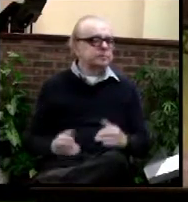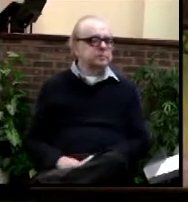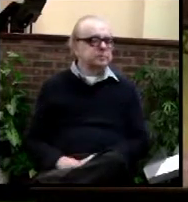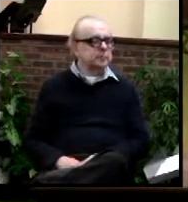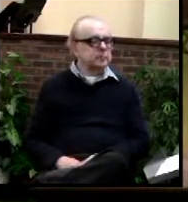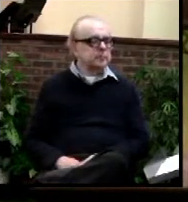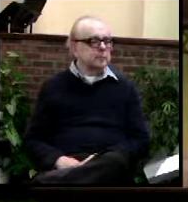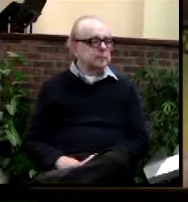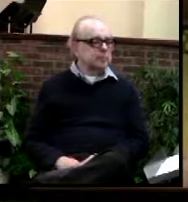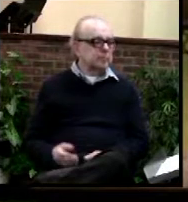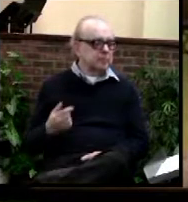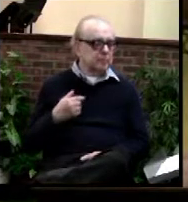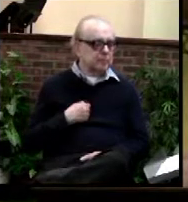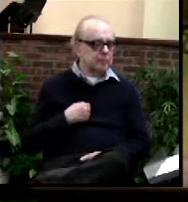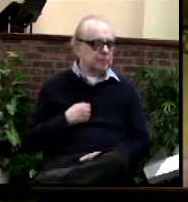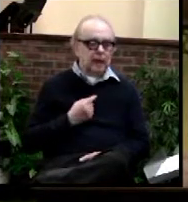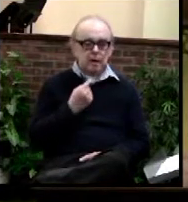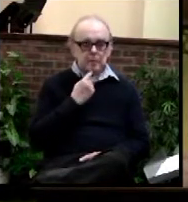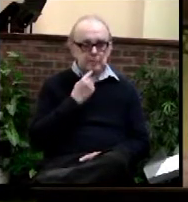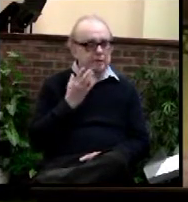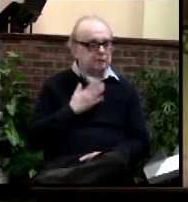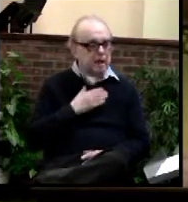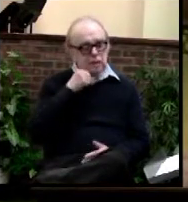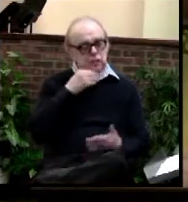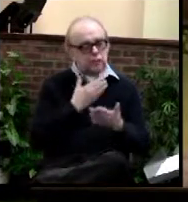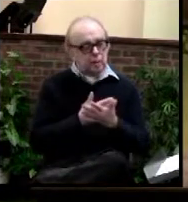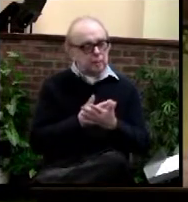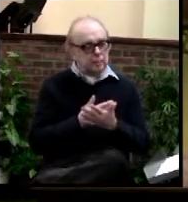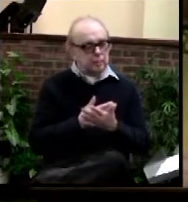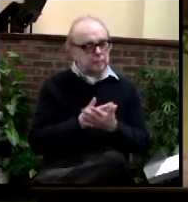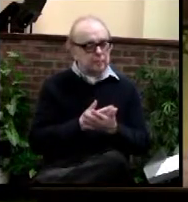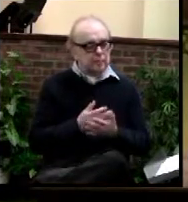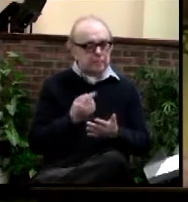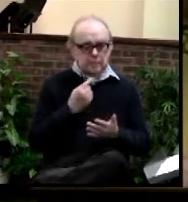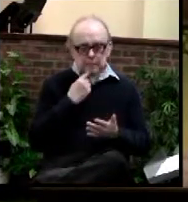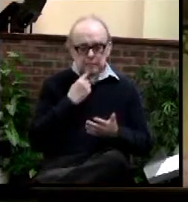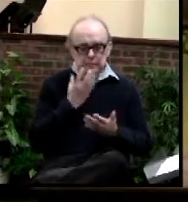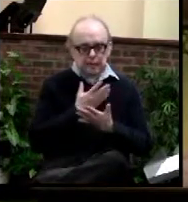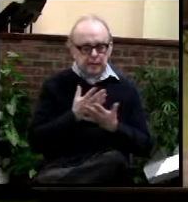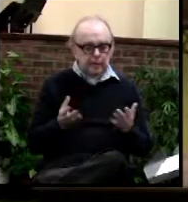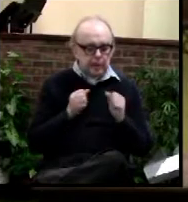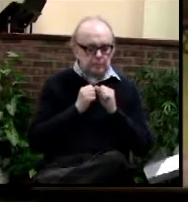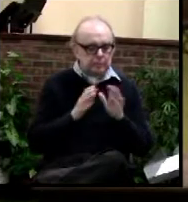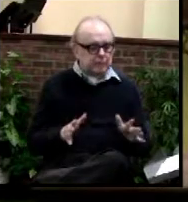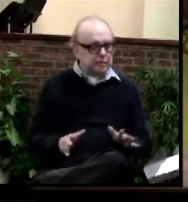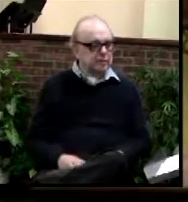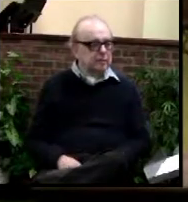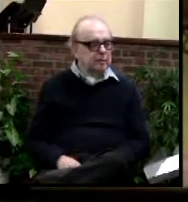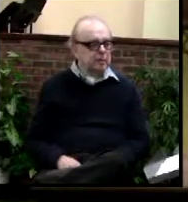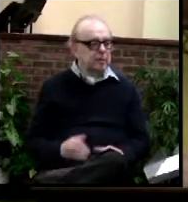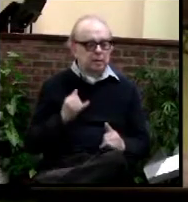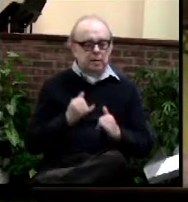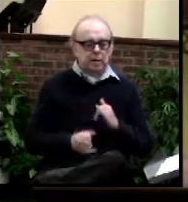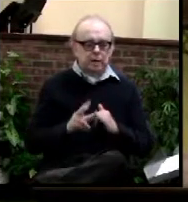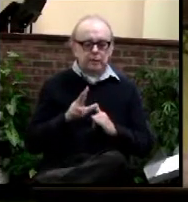I would have missed my daughter. I would have missed a lot of blessings in the last 34 years